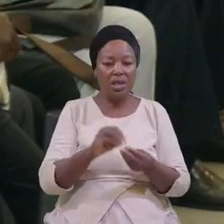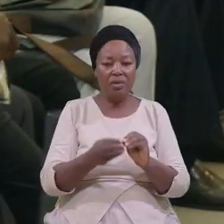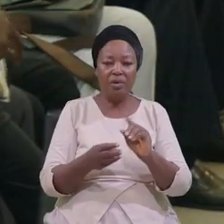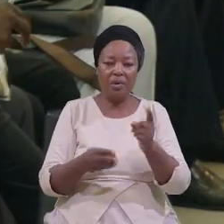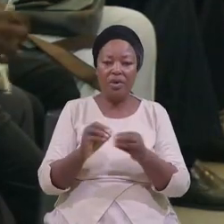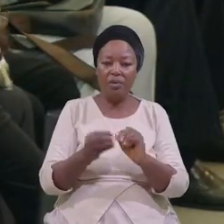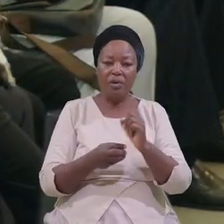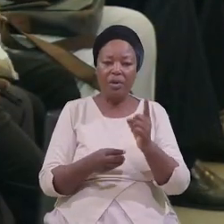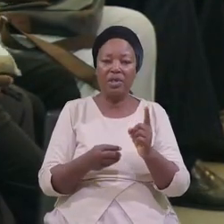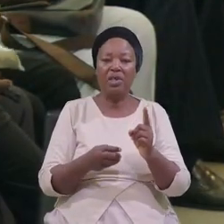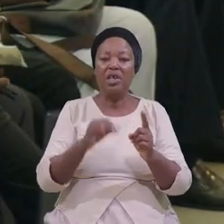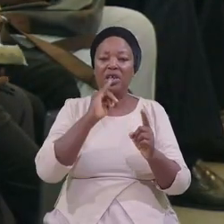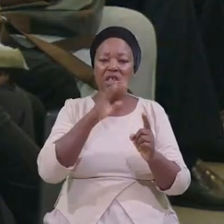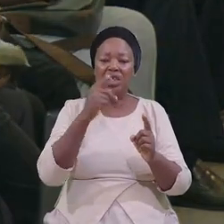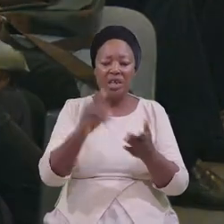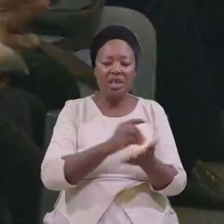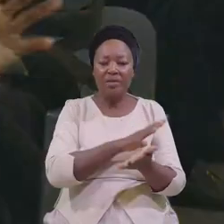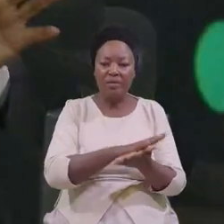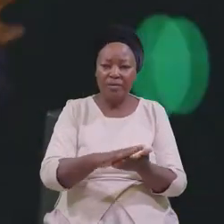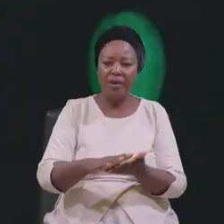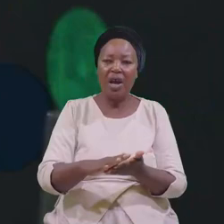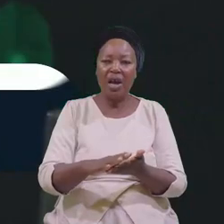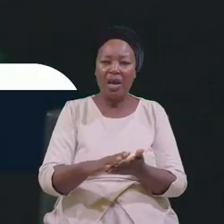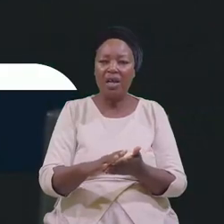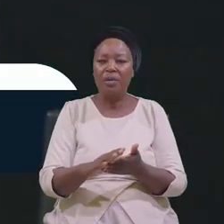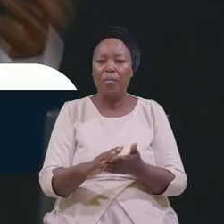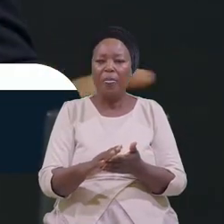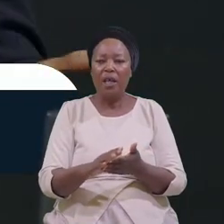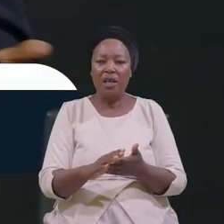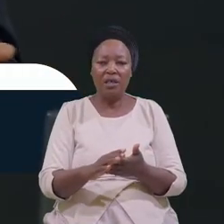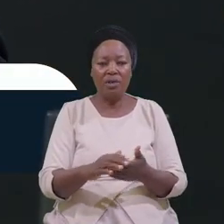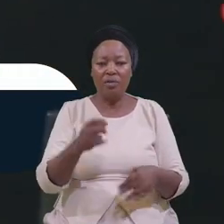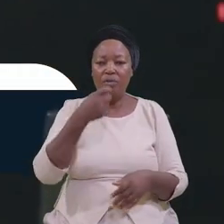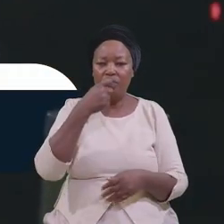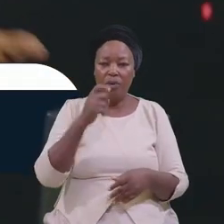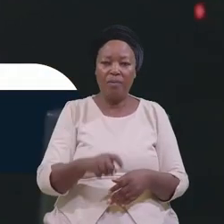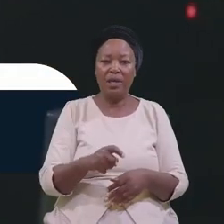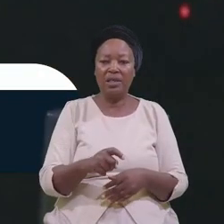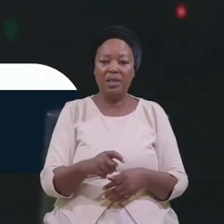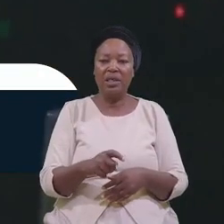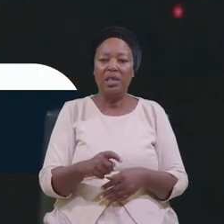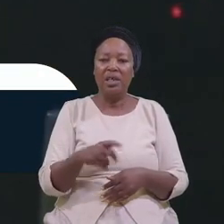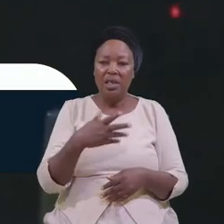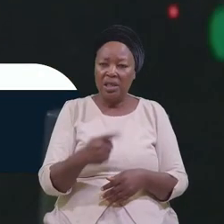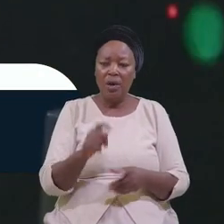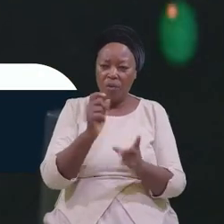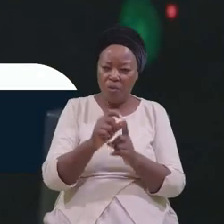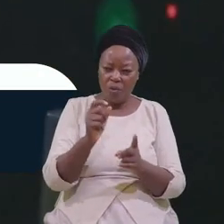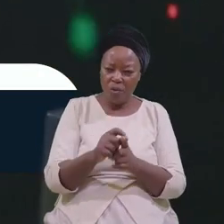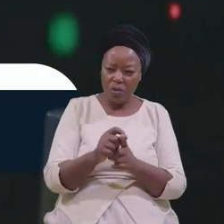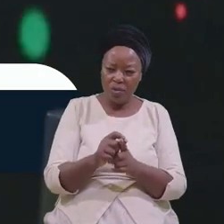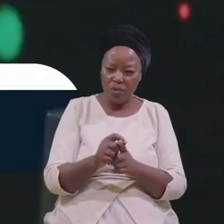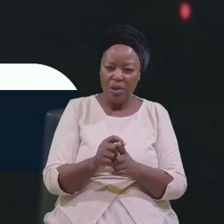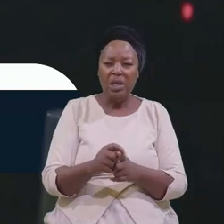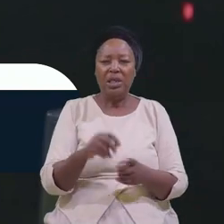one. Number one is the divine precept. Precept means the commandment, the statutes that he has given us.